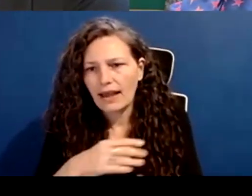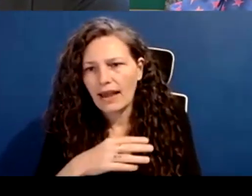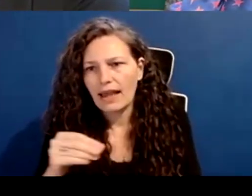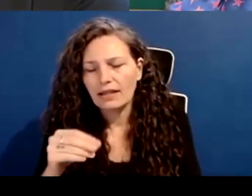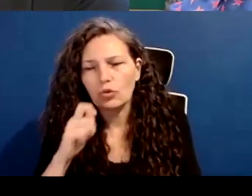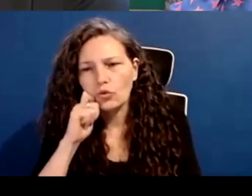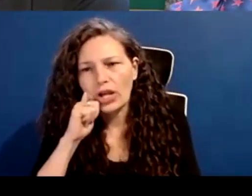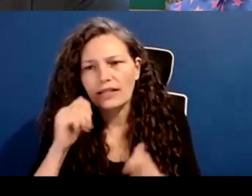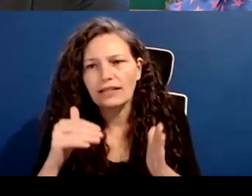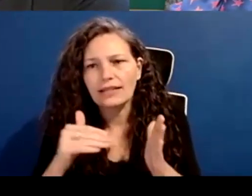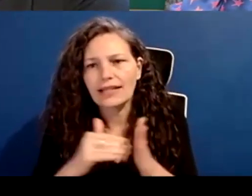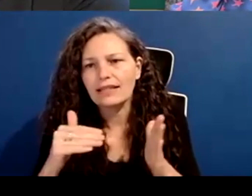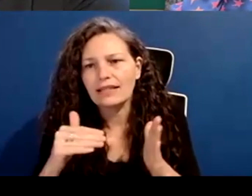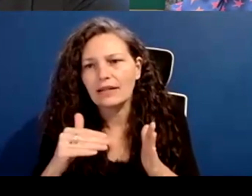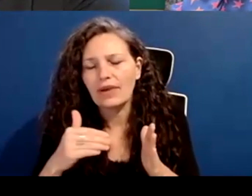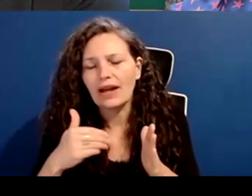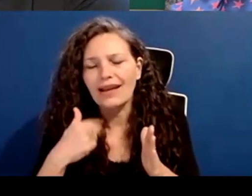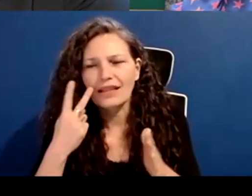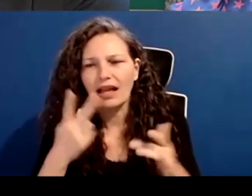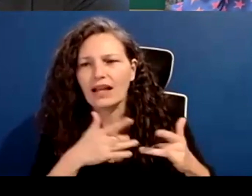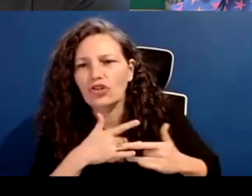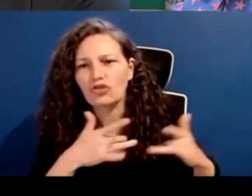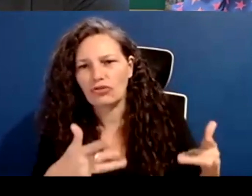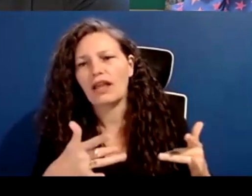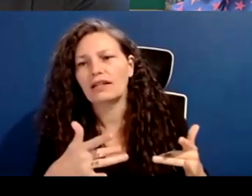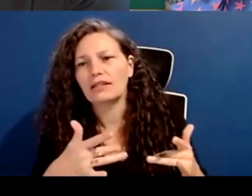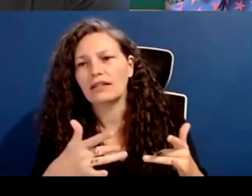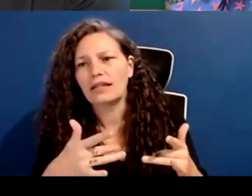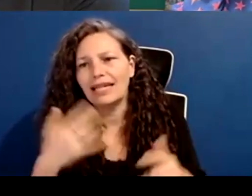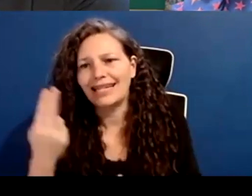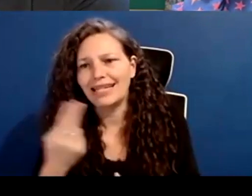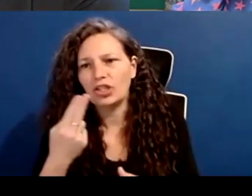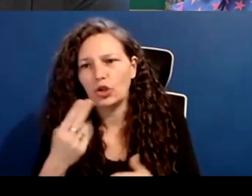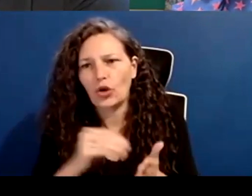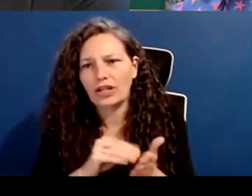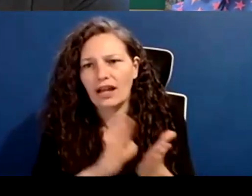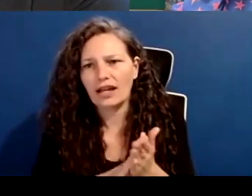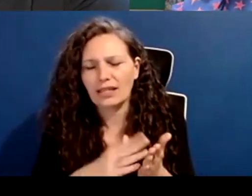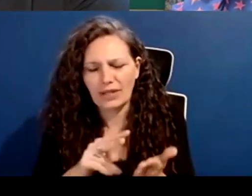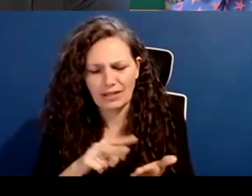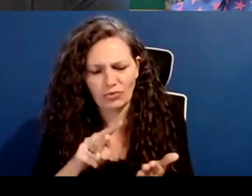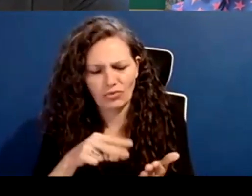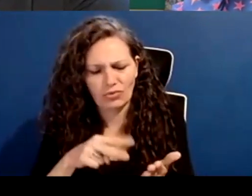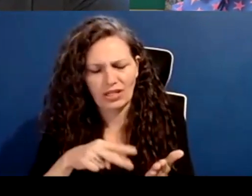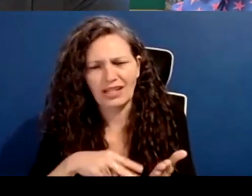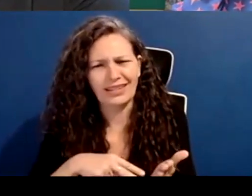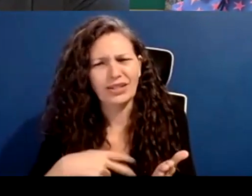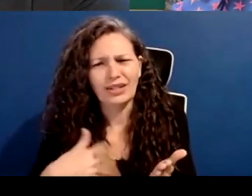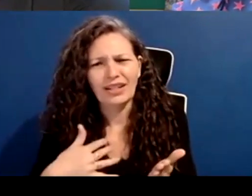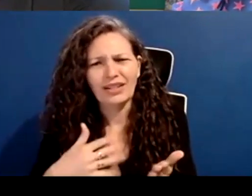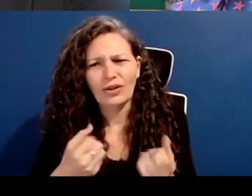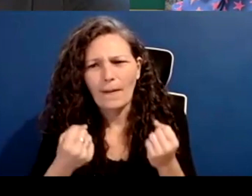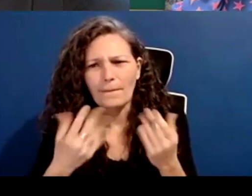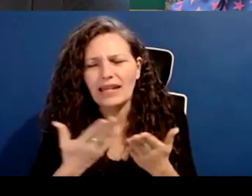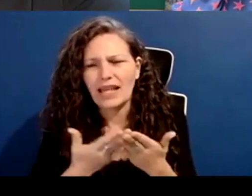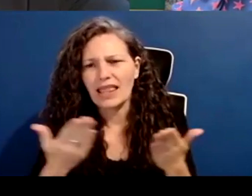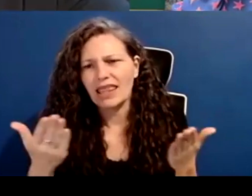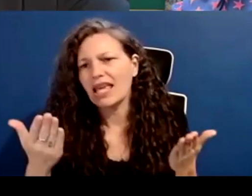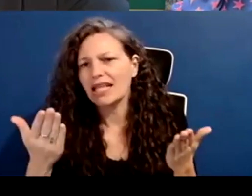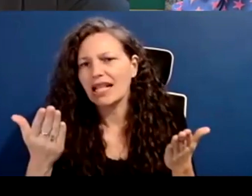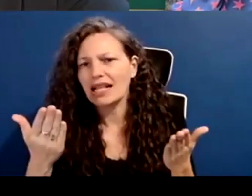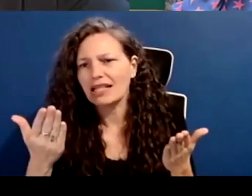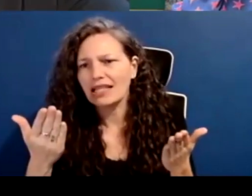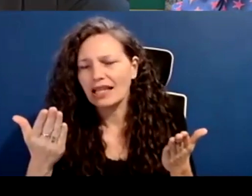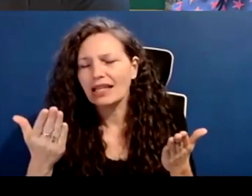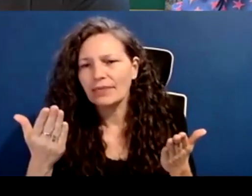historical documents that led me to believe that there are some things that are much